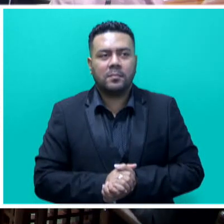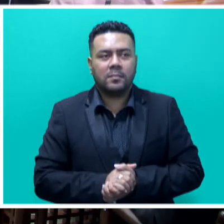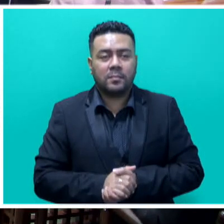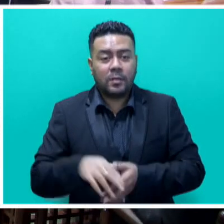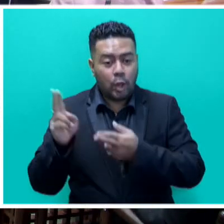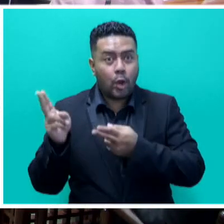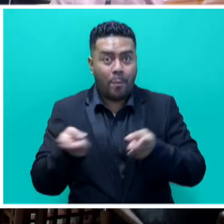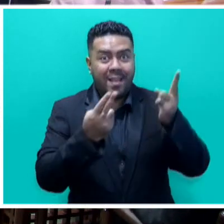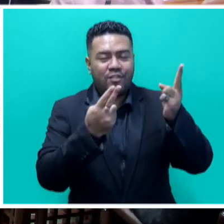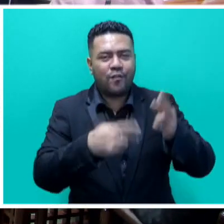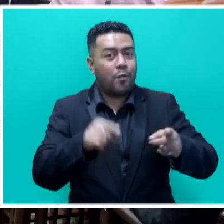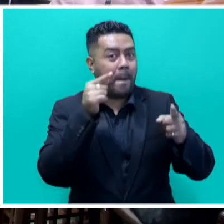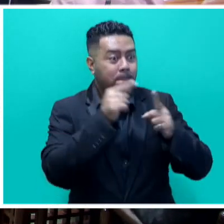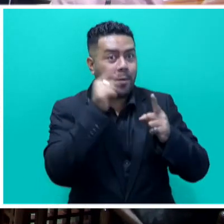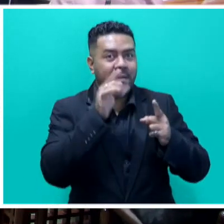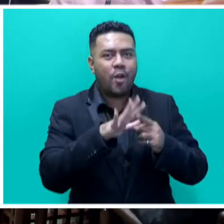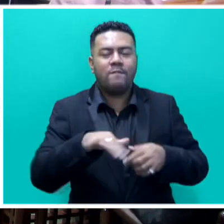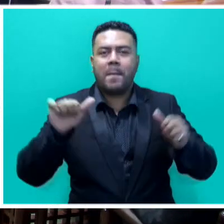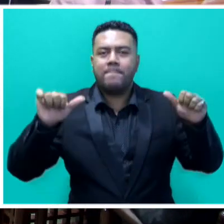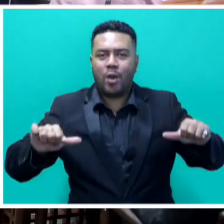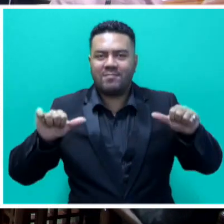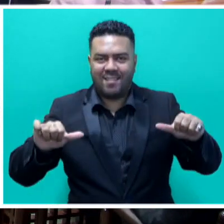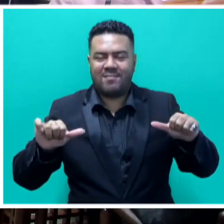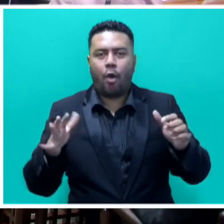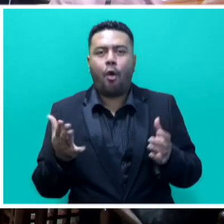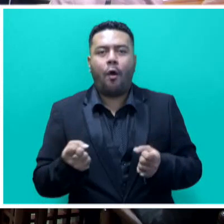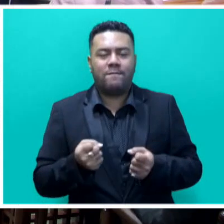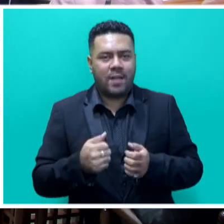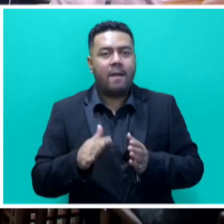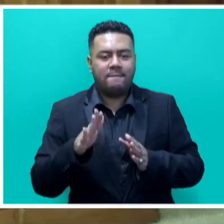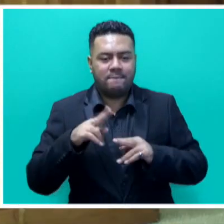Nominations for the appointment of the President of the Republic of Fiji.